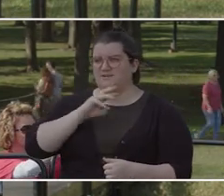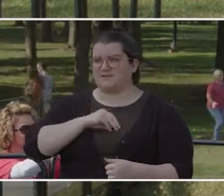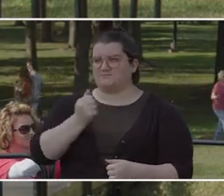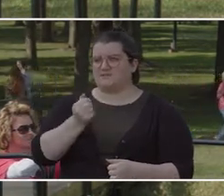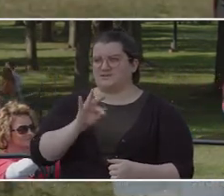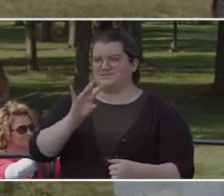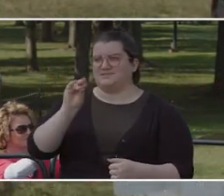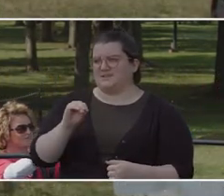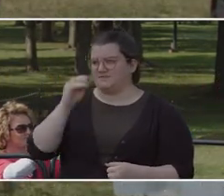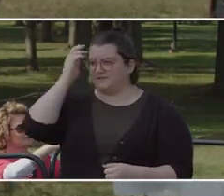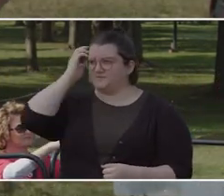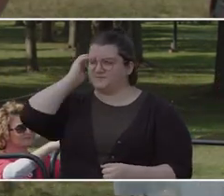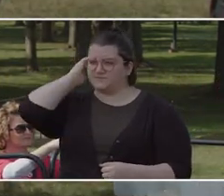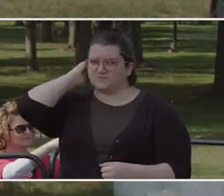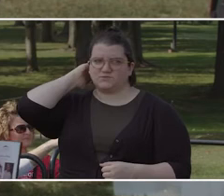1970.